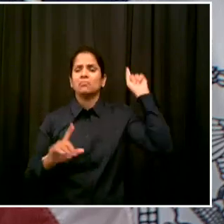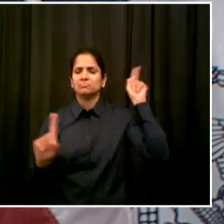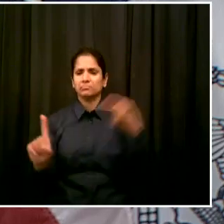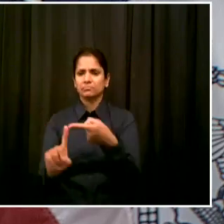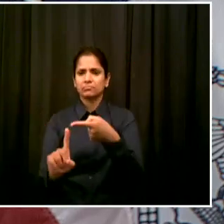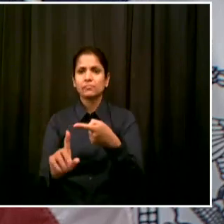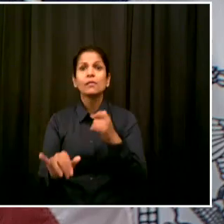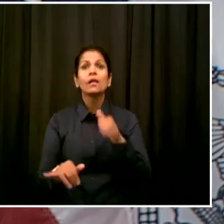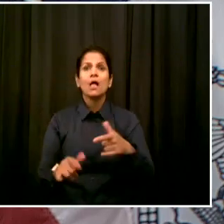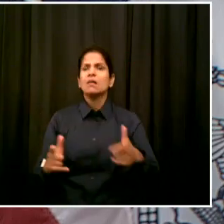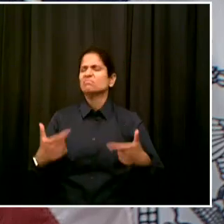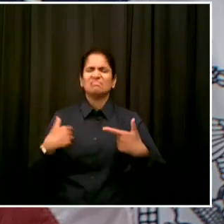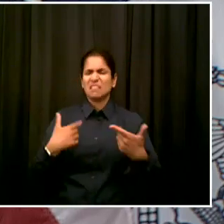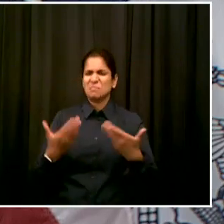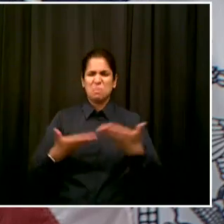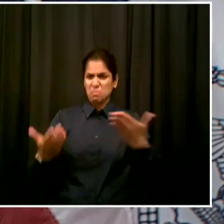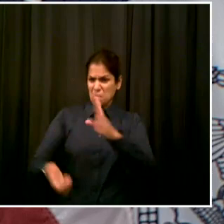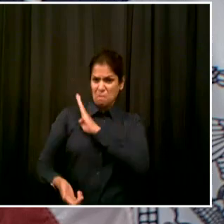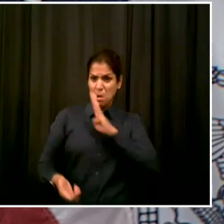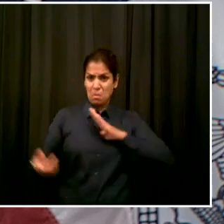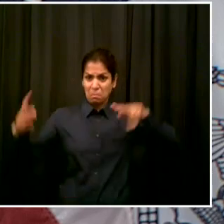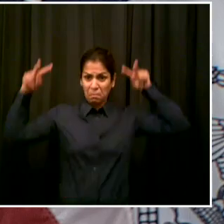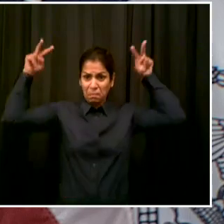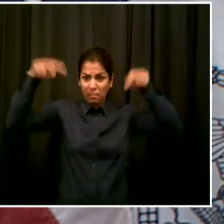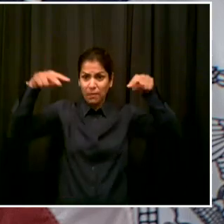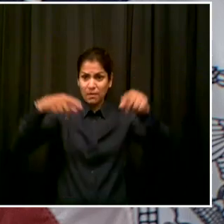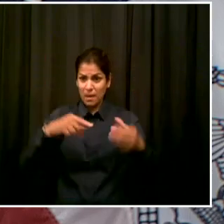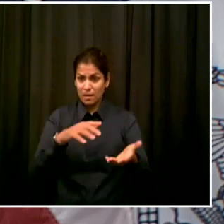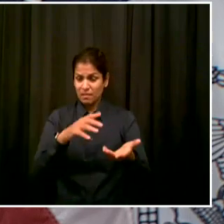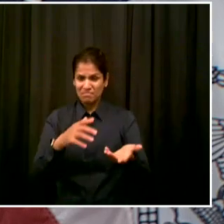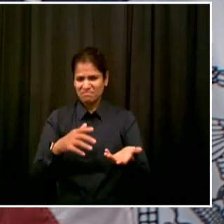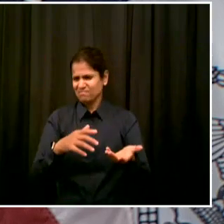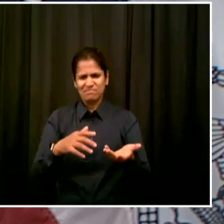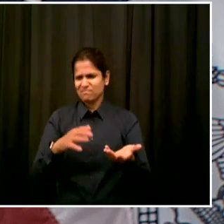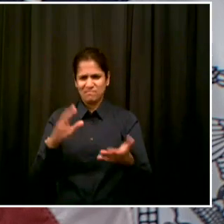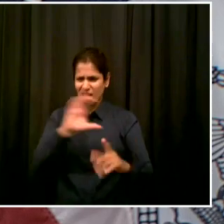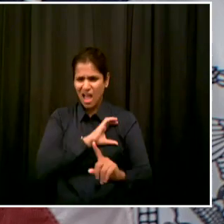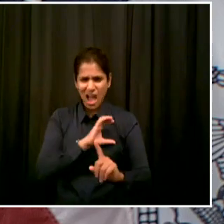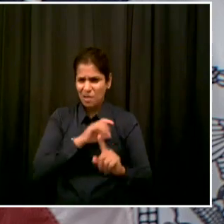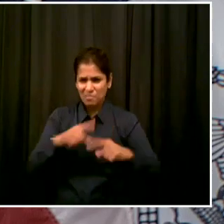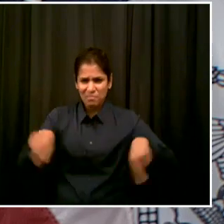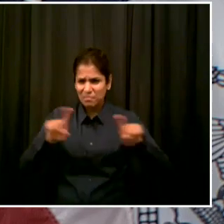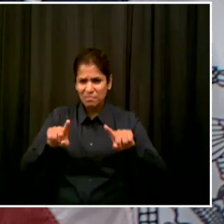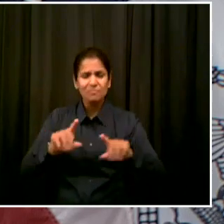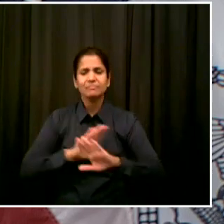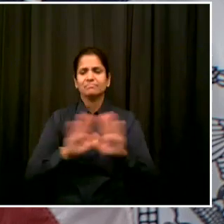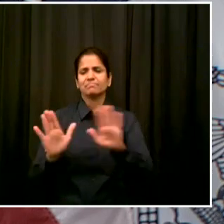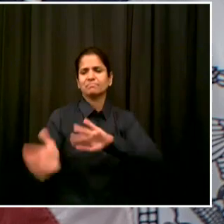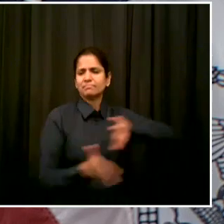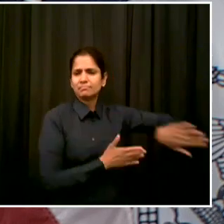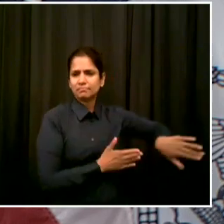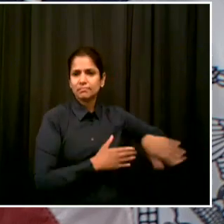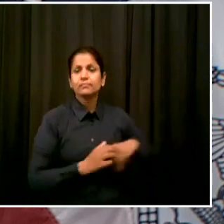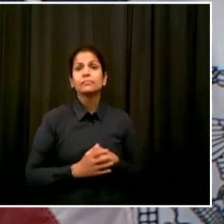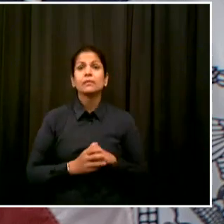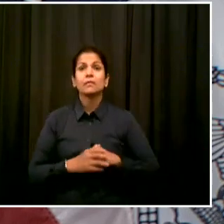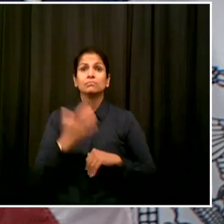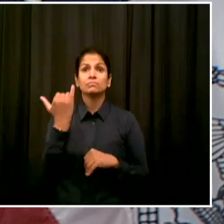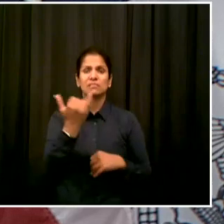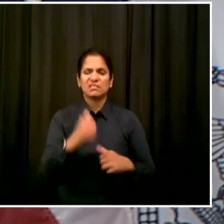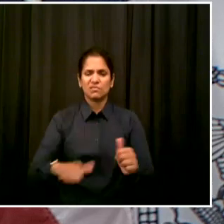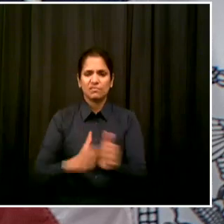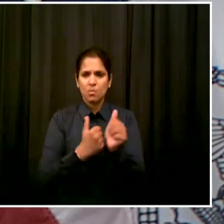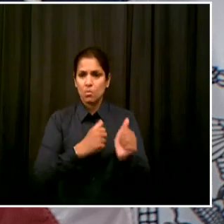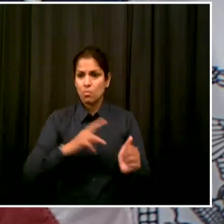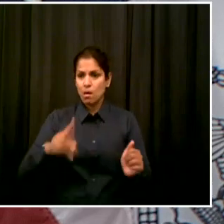Mr. Mayor, my follow-up question has to do with the fact that it comes after last week the governor